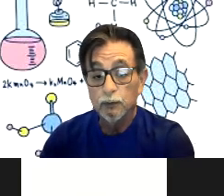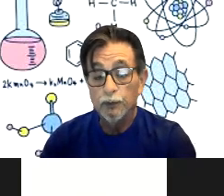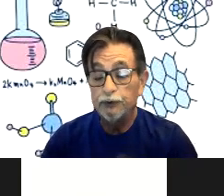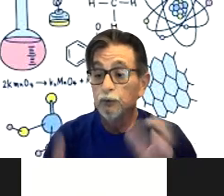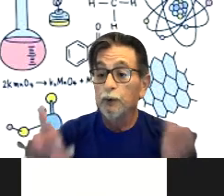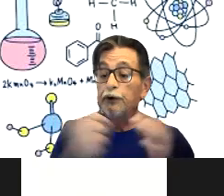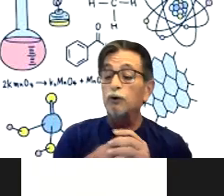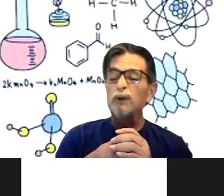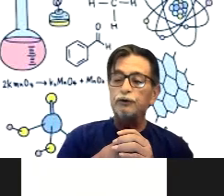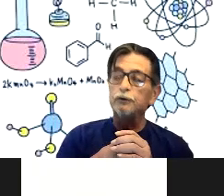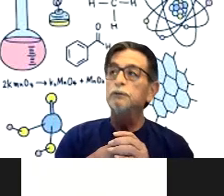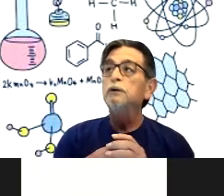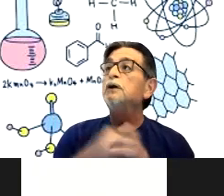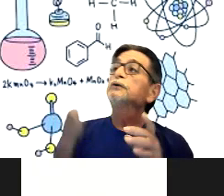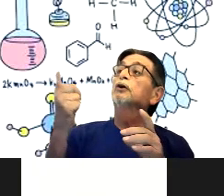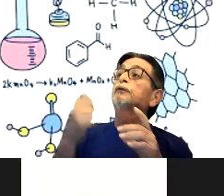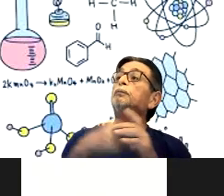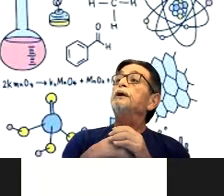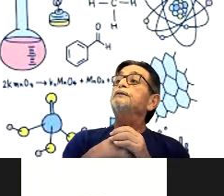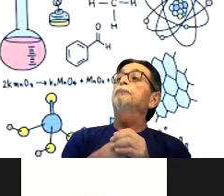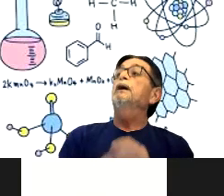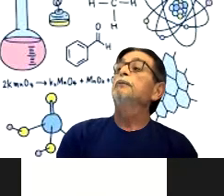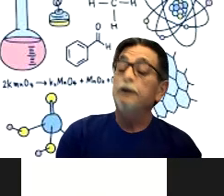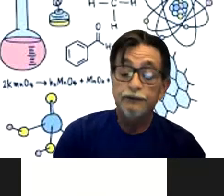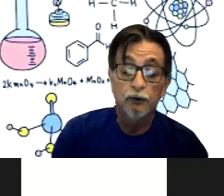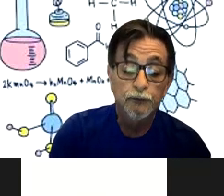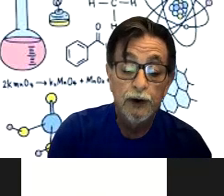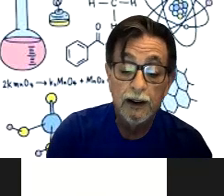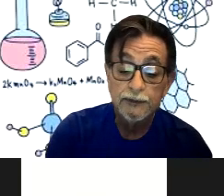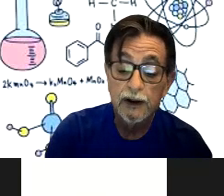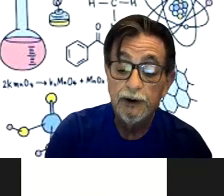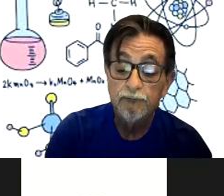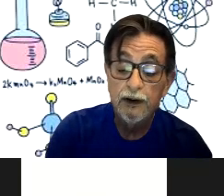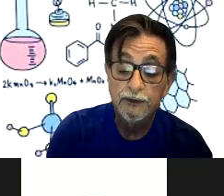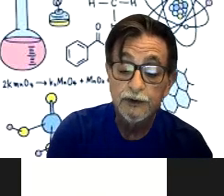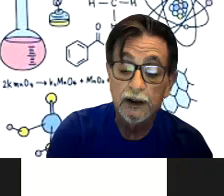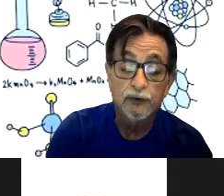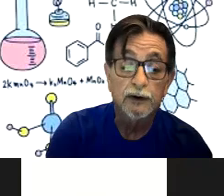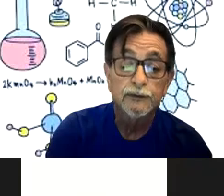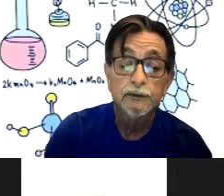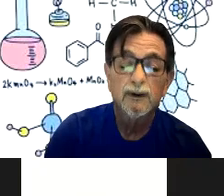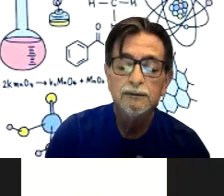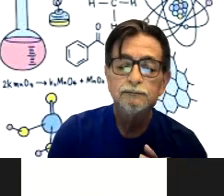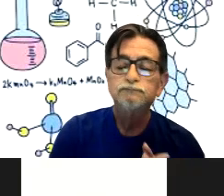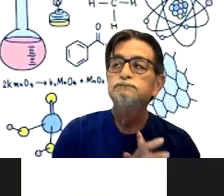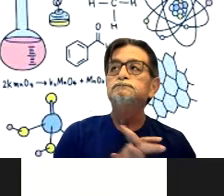And so we do what we normally do. Sulfur brings up how many, sulfur has how many valence electrons?